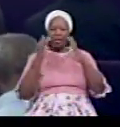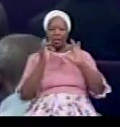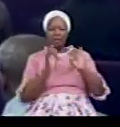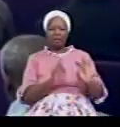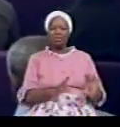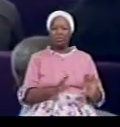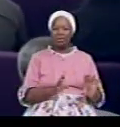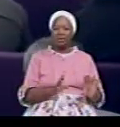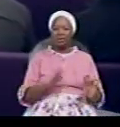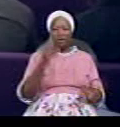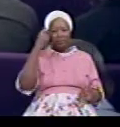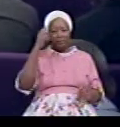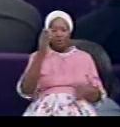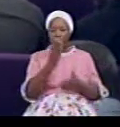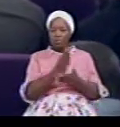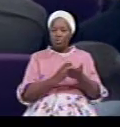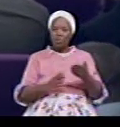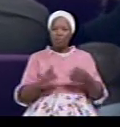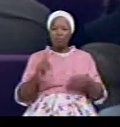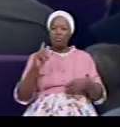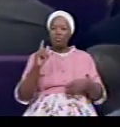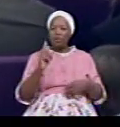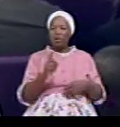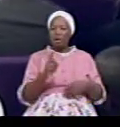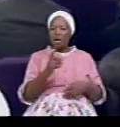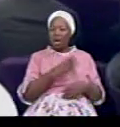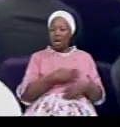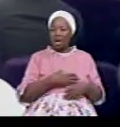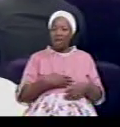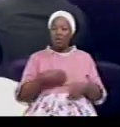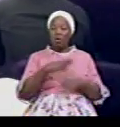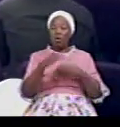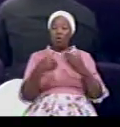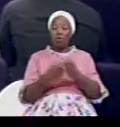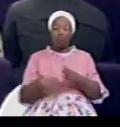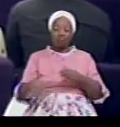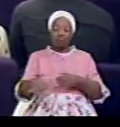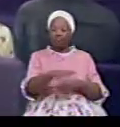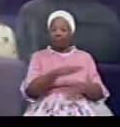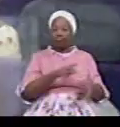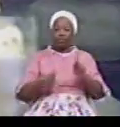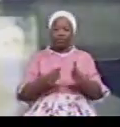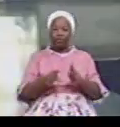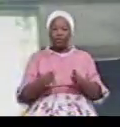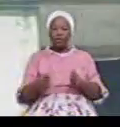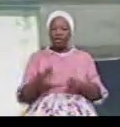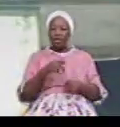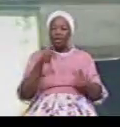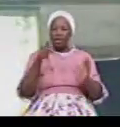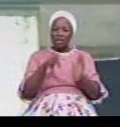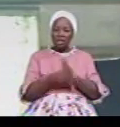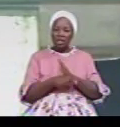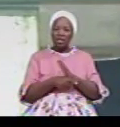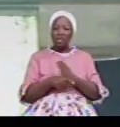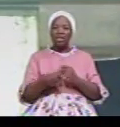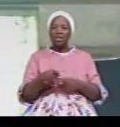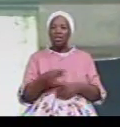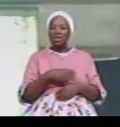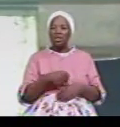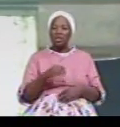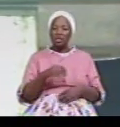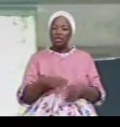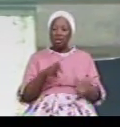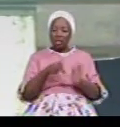for somebody, and all those people, they kill his joy, they kill his